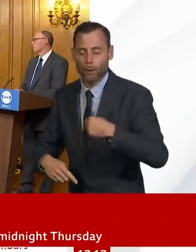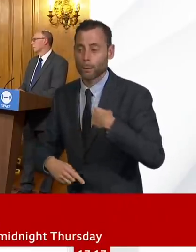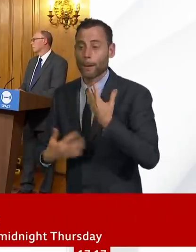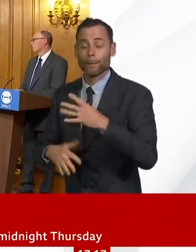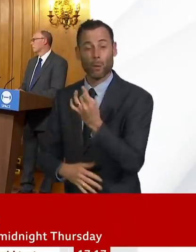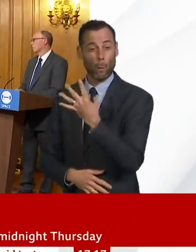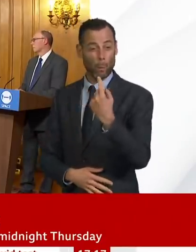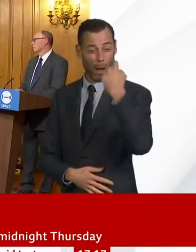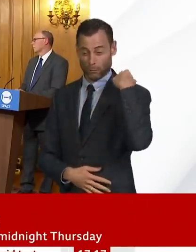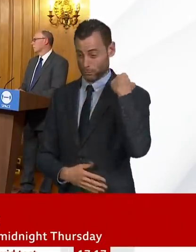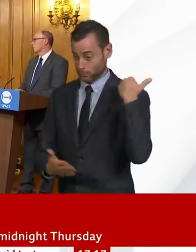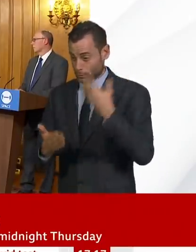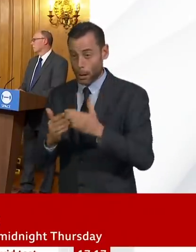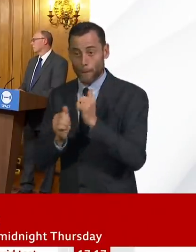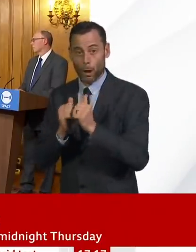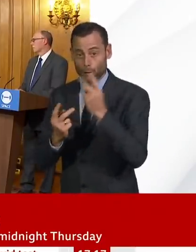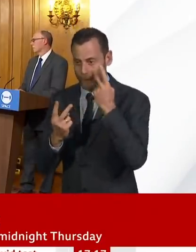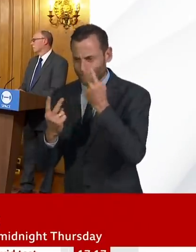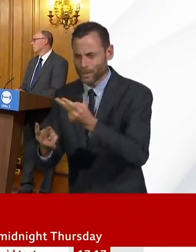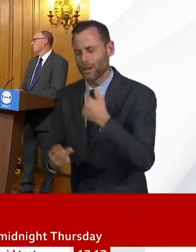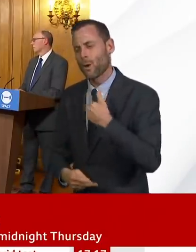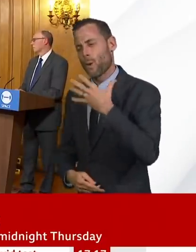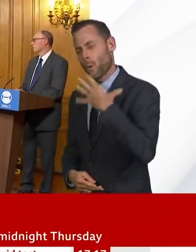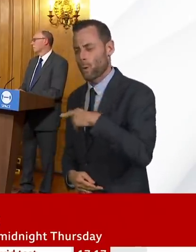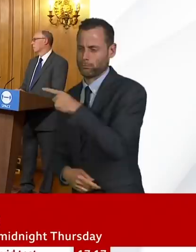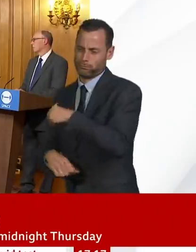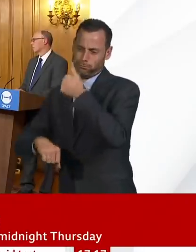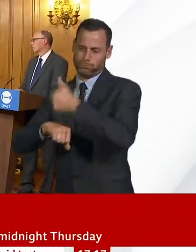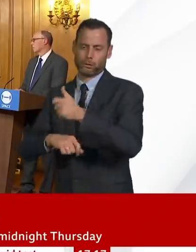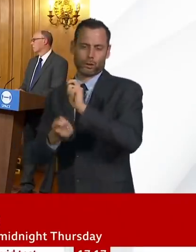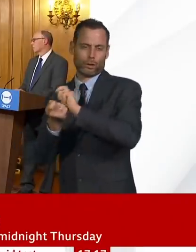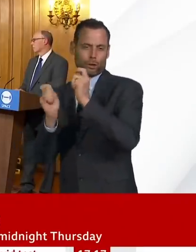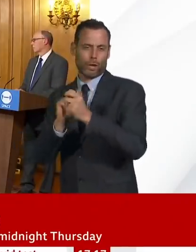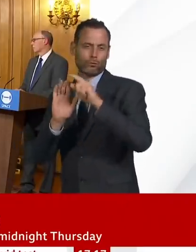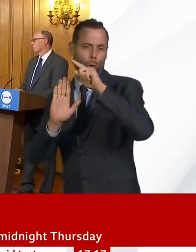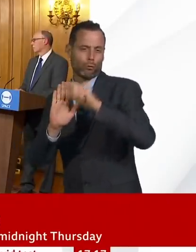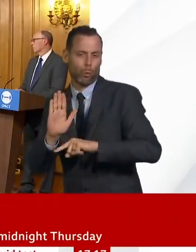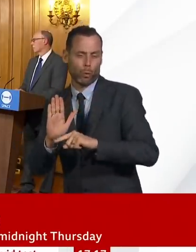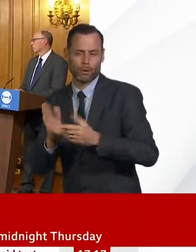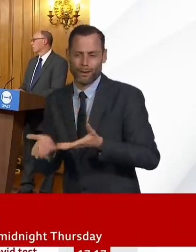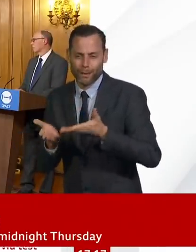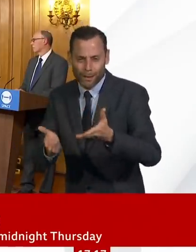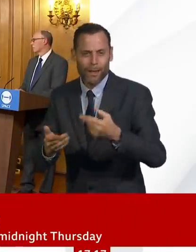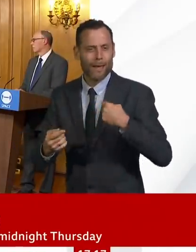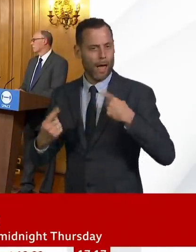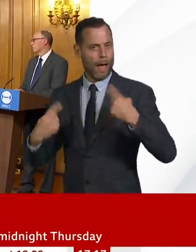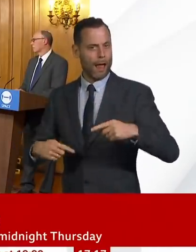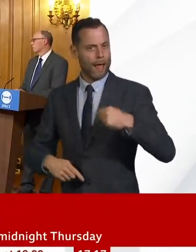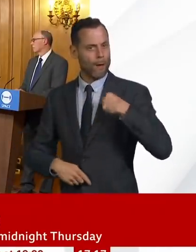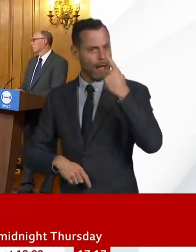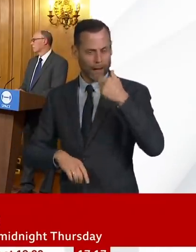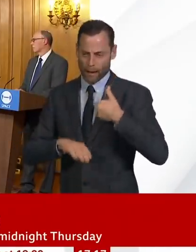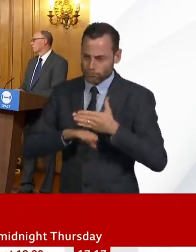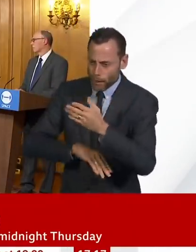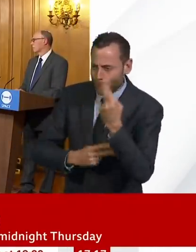restrictions on visiting care homes to be reviewed, which may enable an individual to visit their loved ones? Well, I'm going to ask JVT,